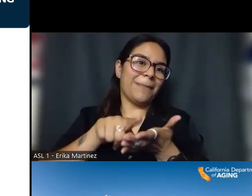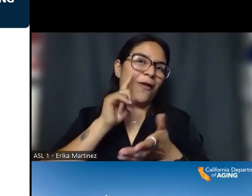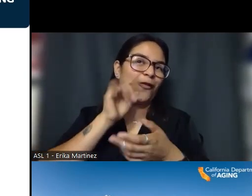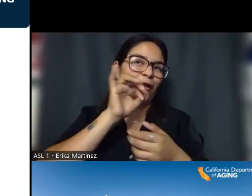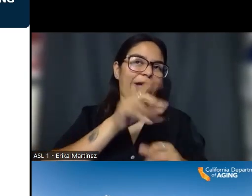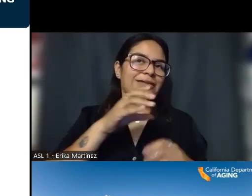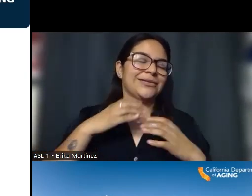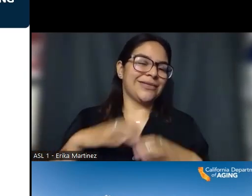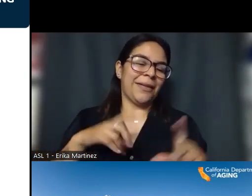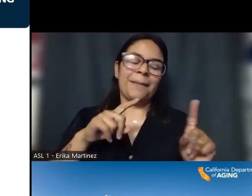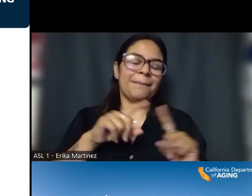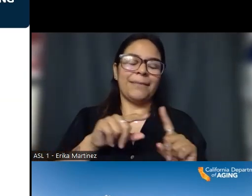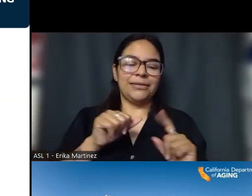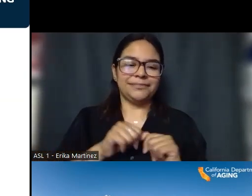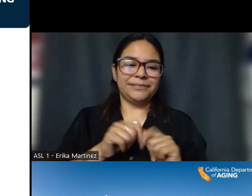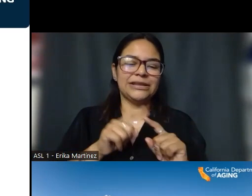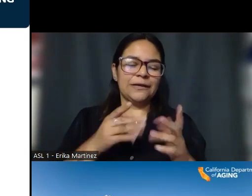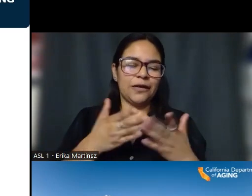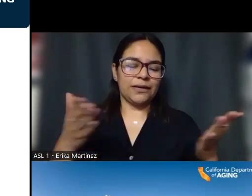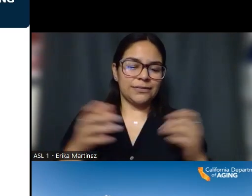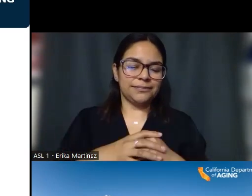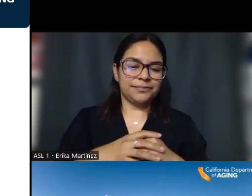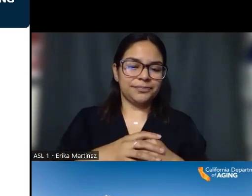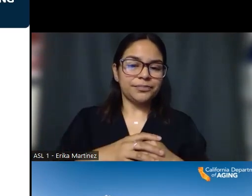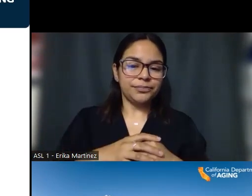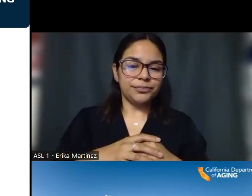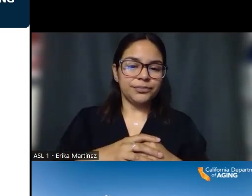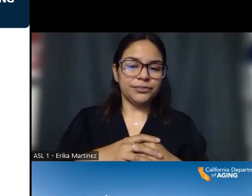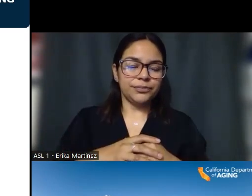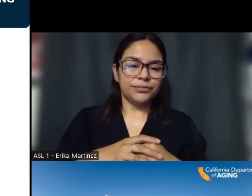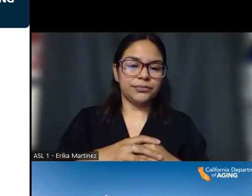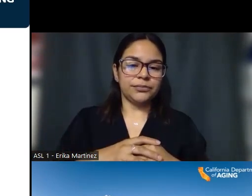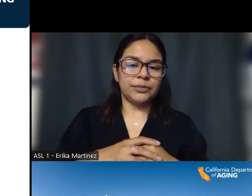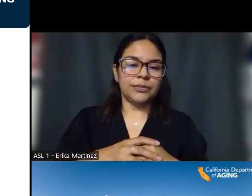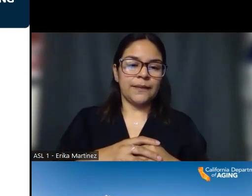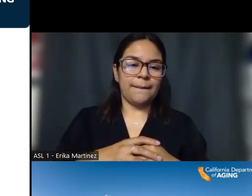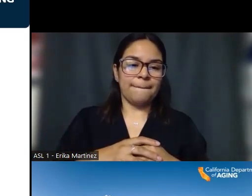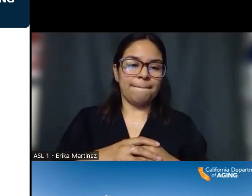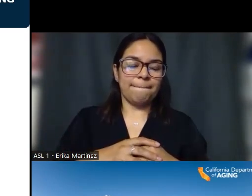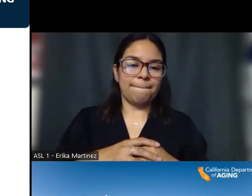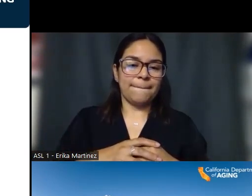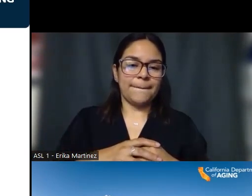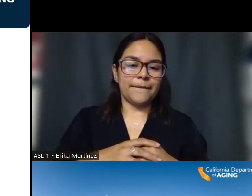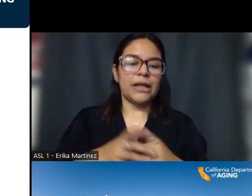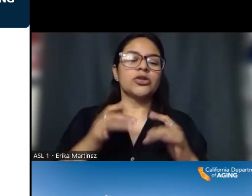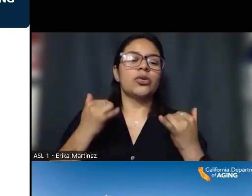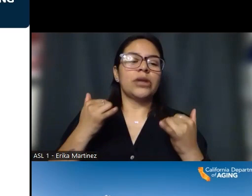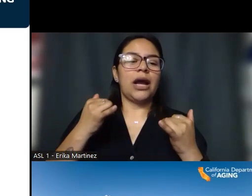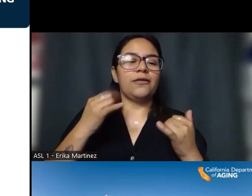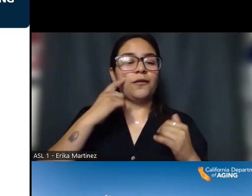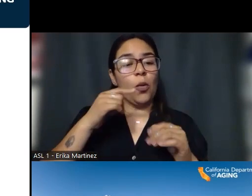Next slide. We're going to talk a little bit about the public patient representative and the requirements of being a public patient